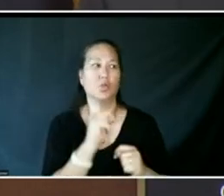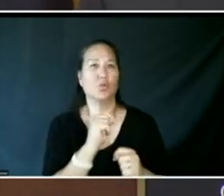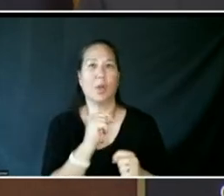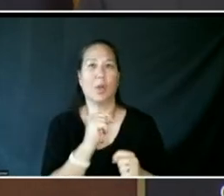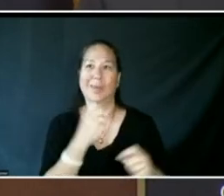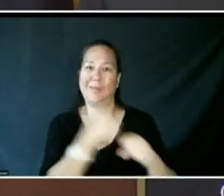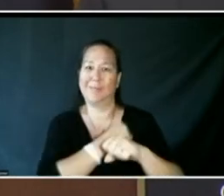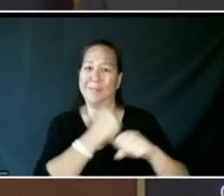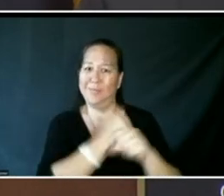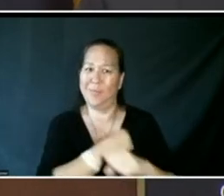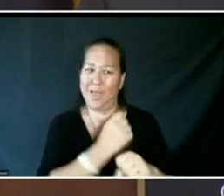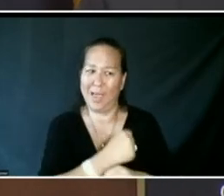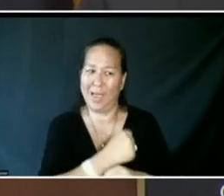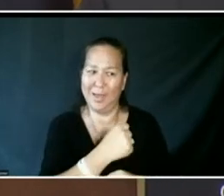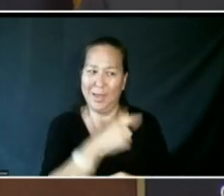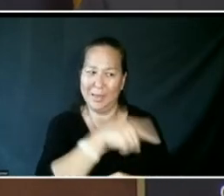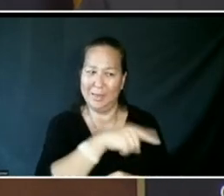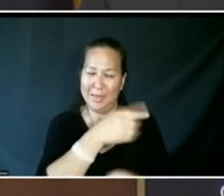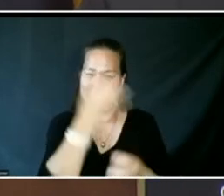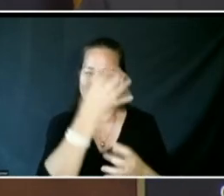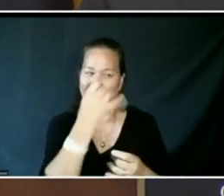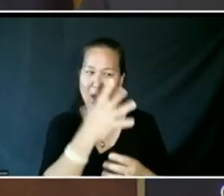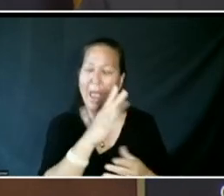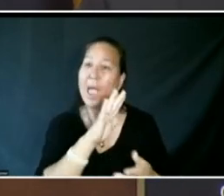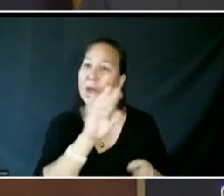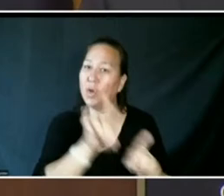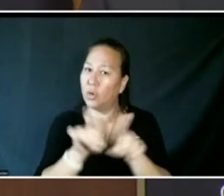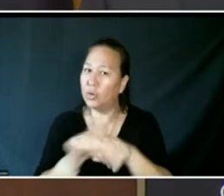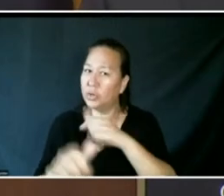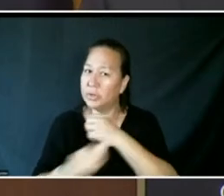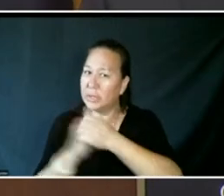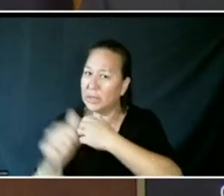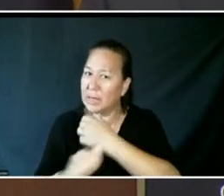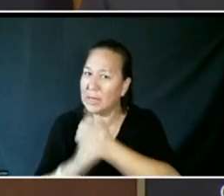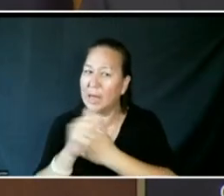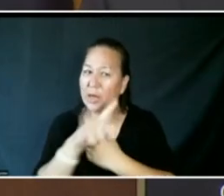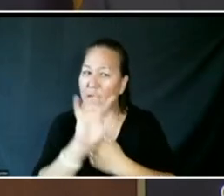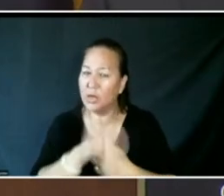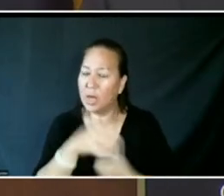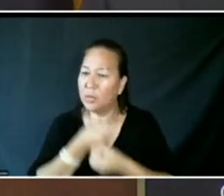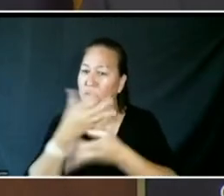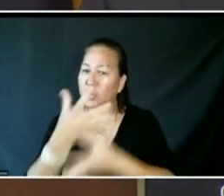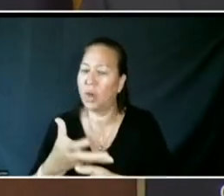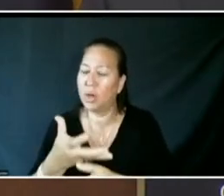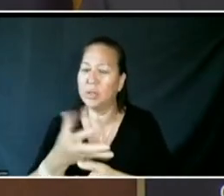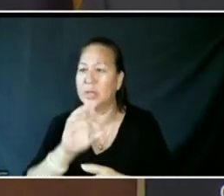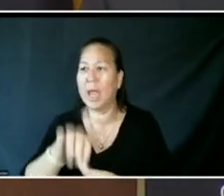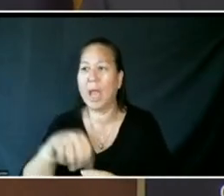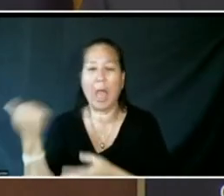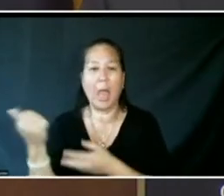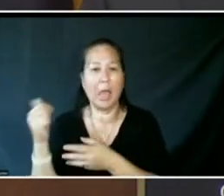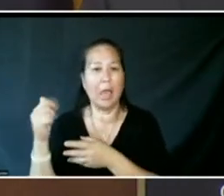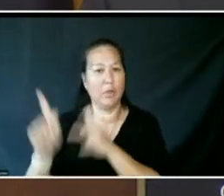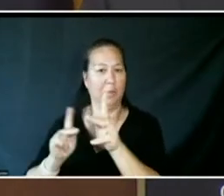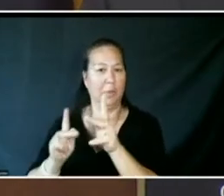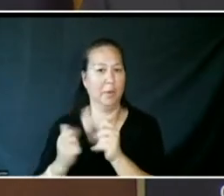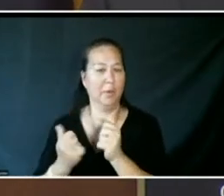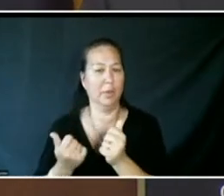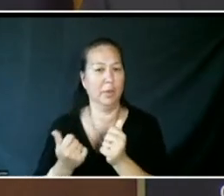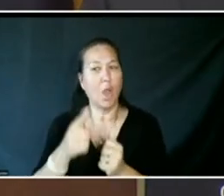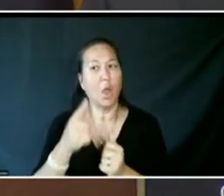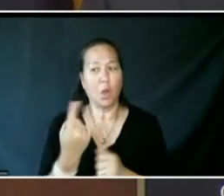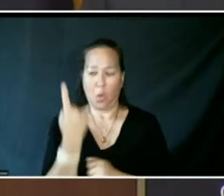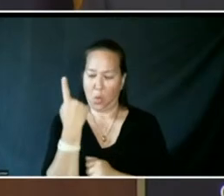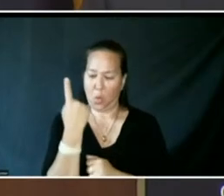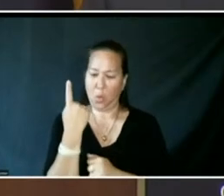election and the danger it was creating for elections officials, among others. In a December 1 press conference, you addressed